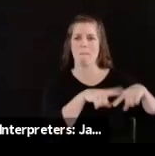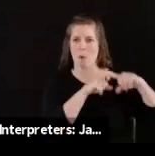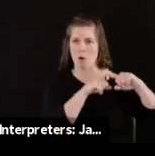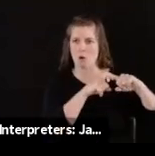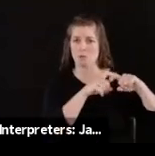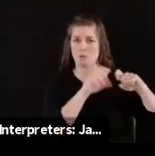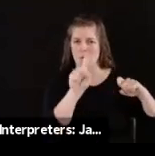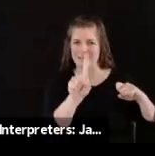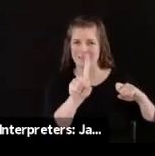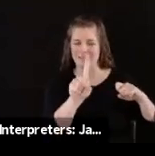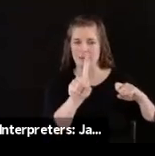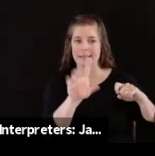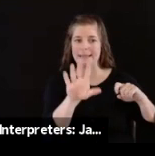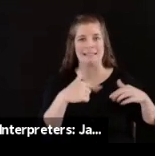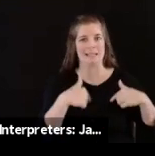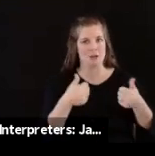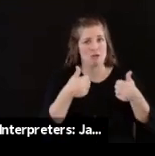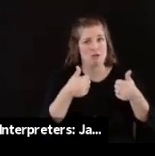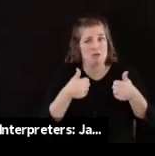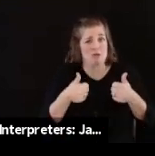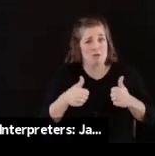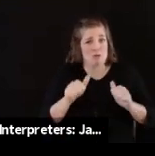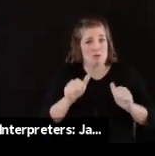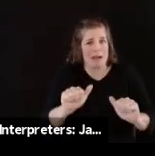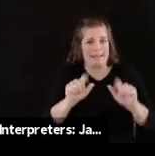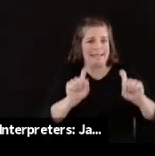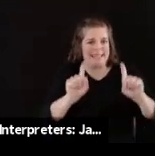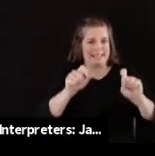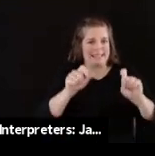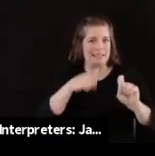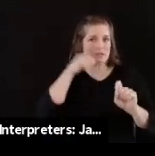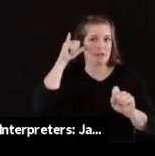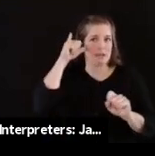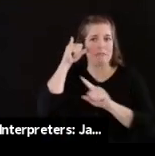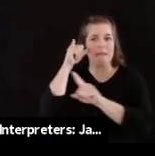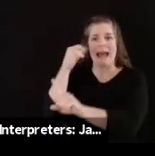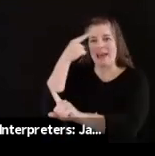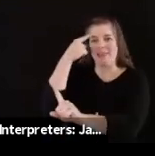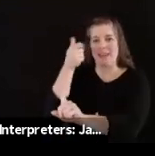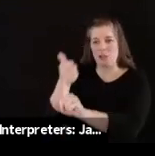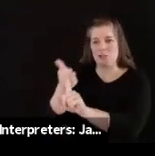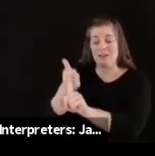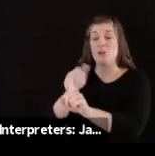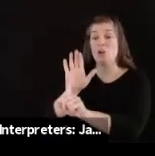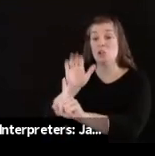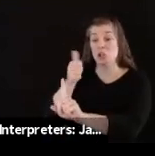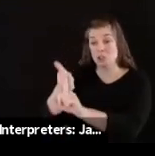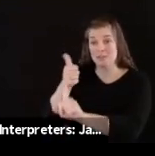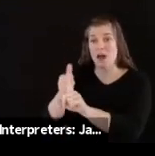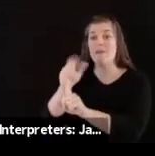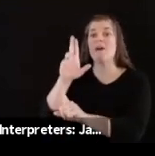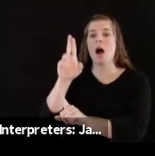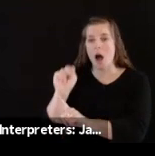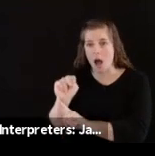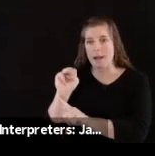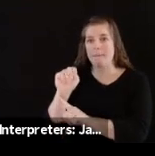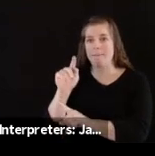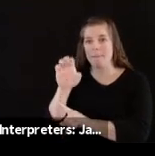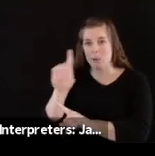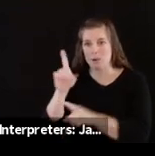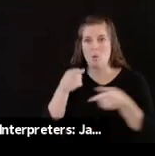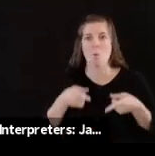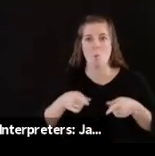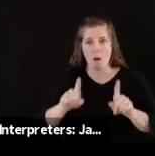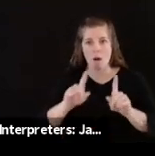we did try this yesterday. Nubia, I think you need to keep yourself unmuted while the video is